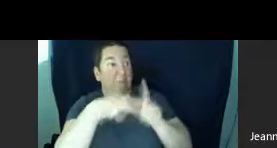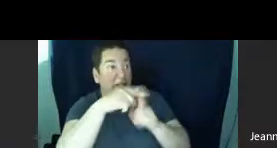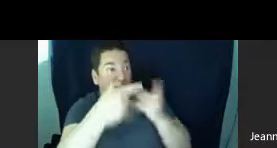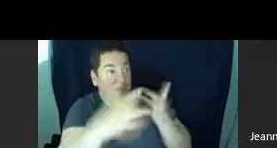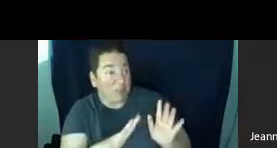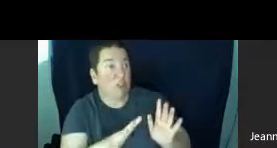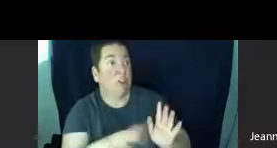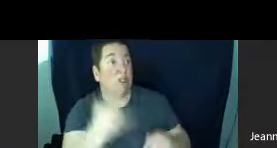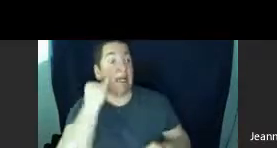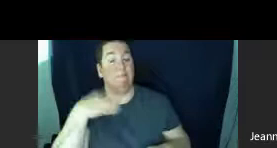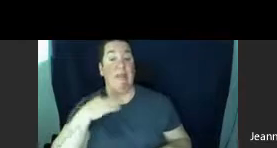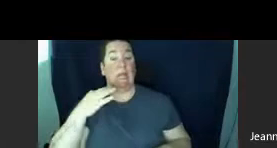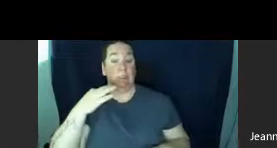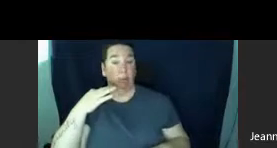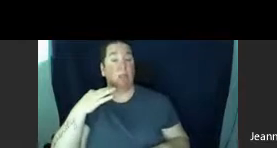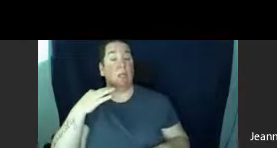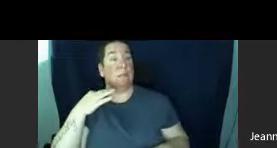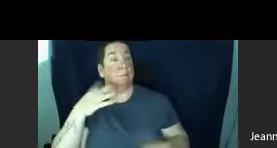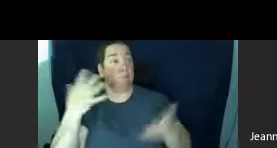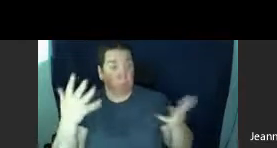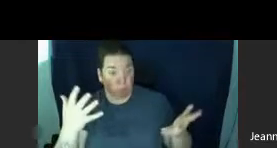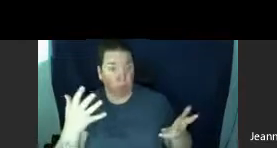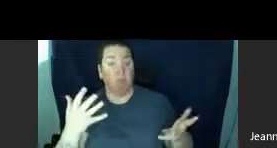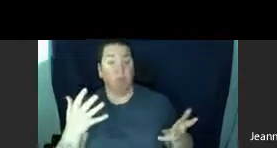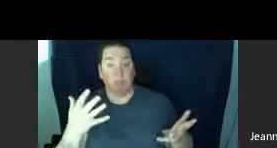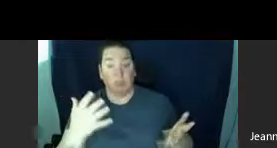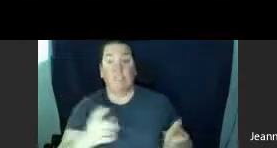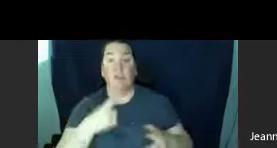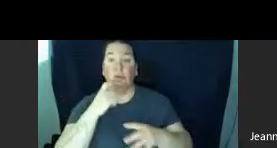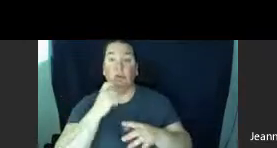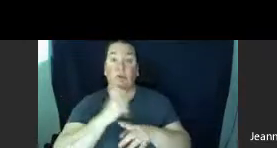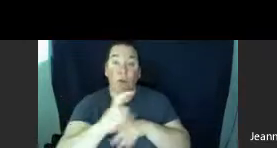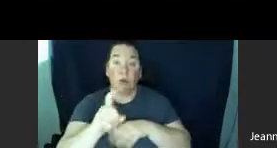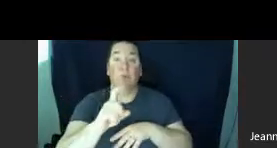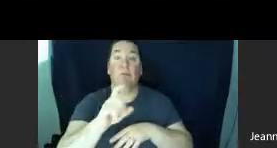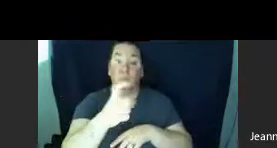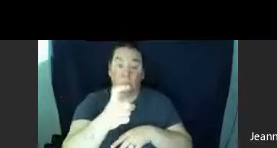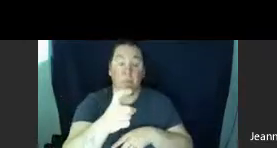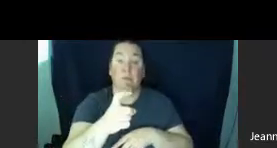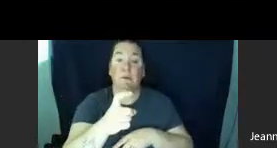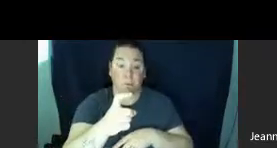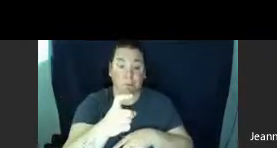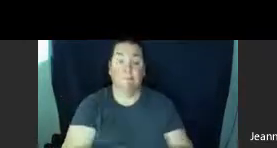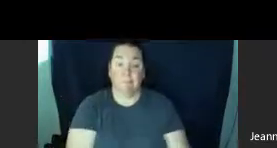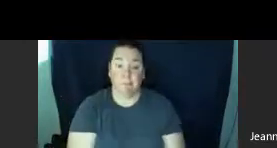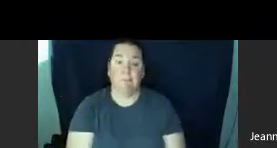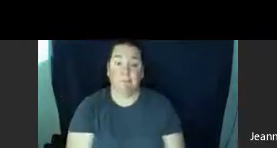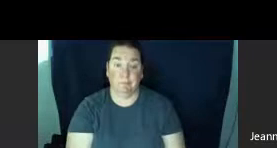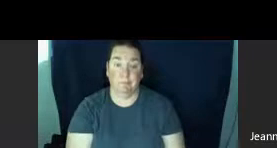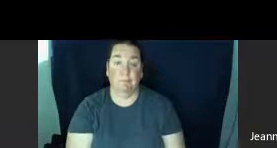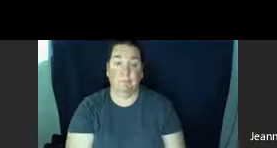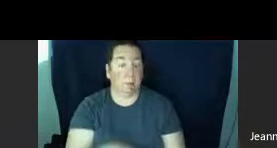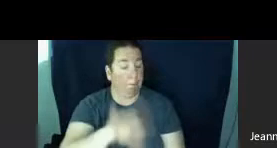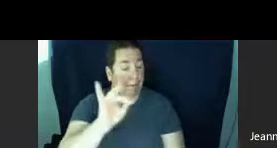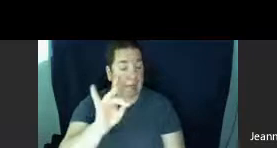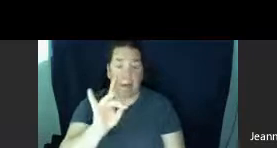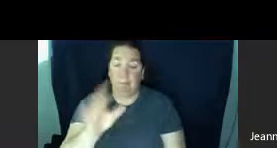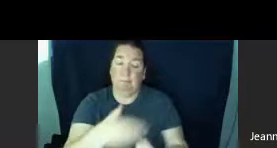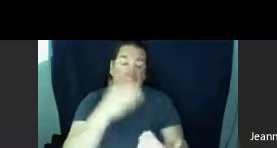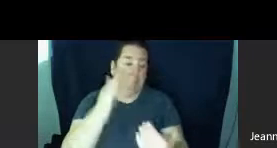you're eligible, they should be able to call in that prescription to a pharmacy, and you should be able to pick it up without